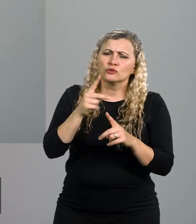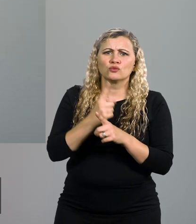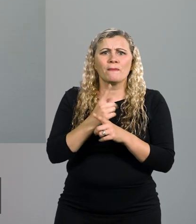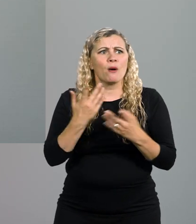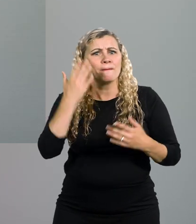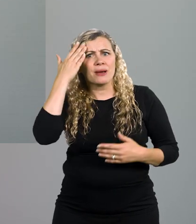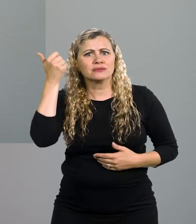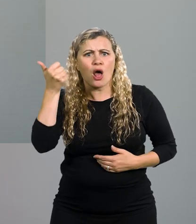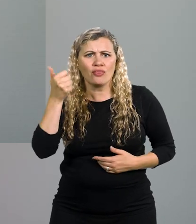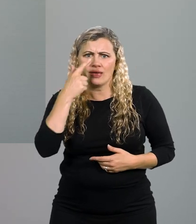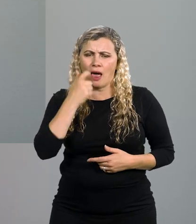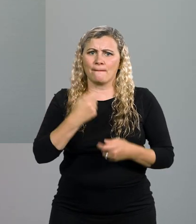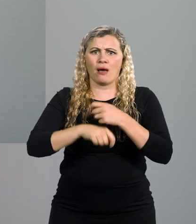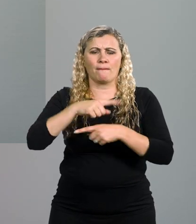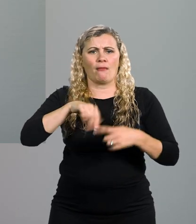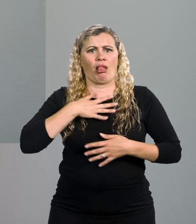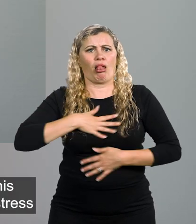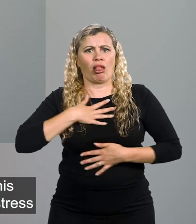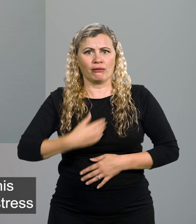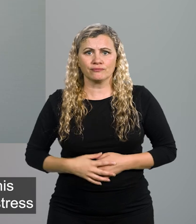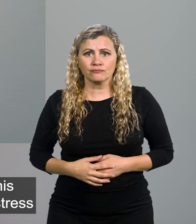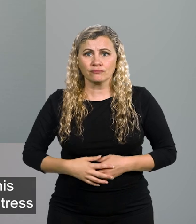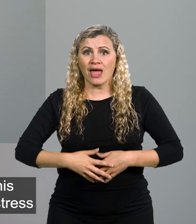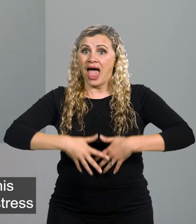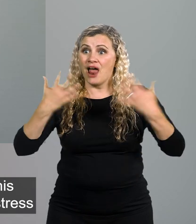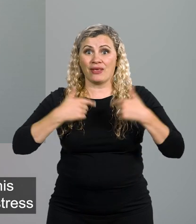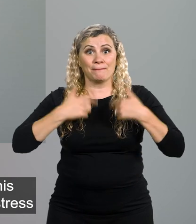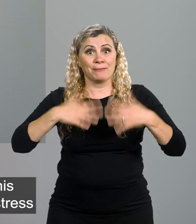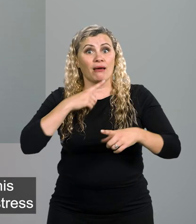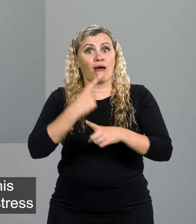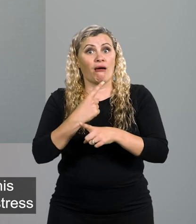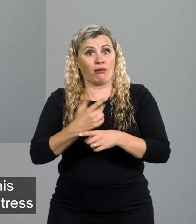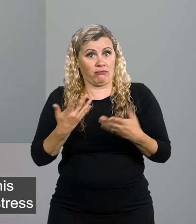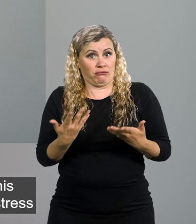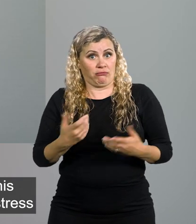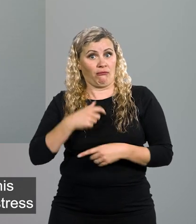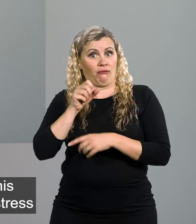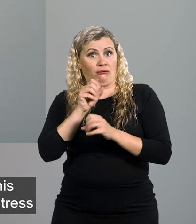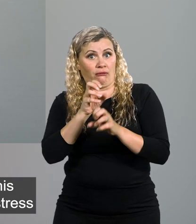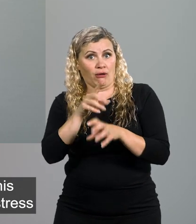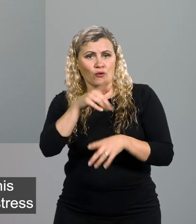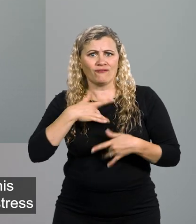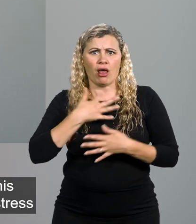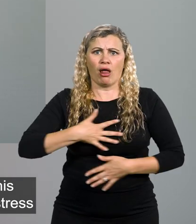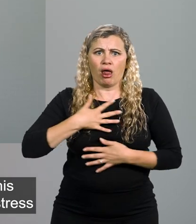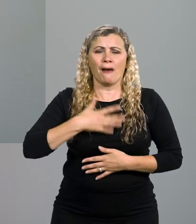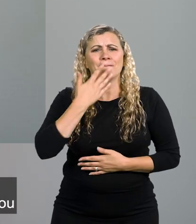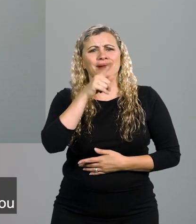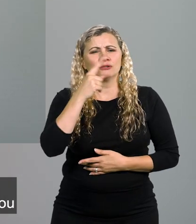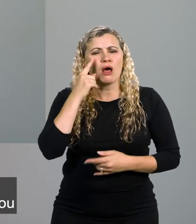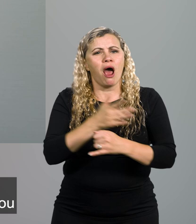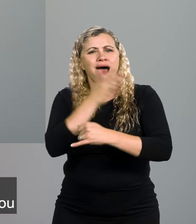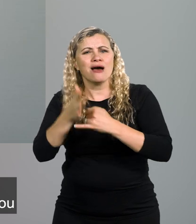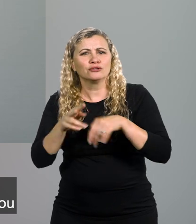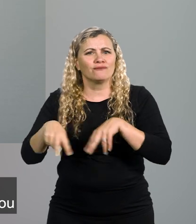about mental health can heighten emotions if anything I've raised during this presentation has caused you any distress